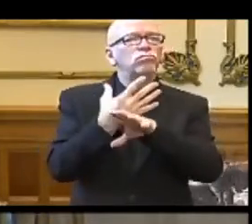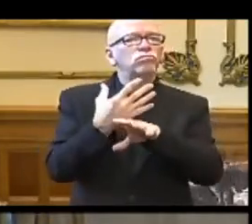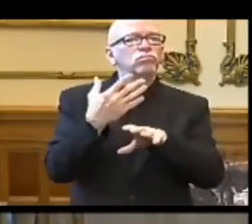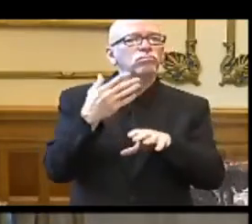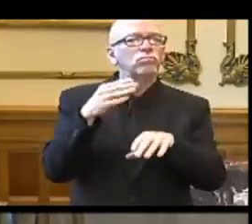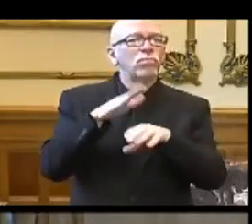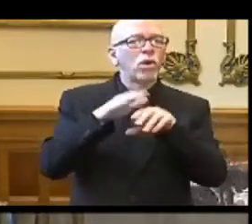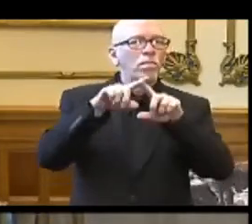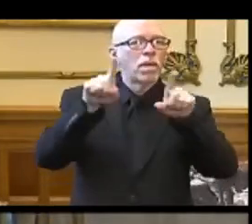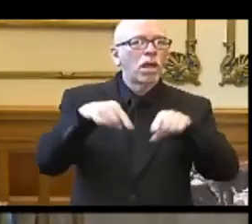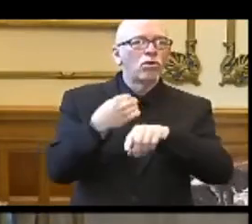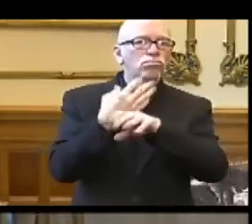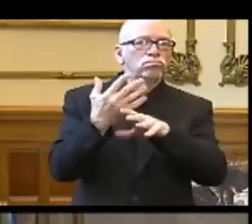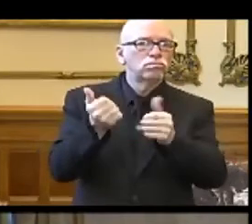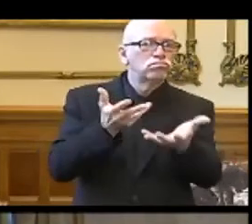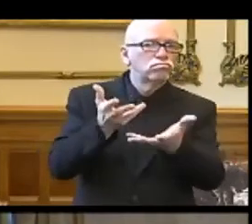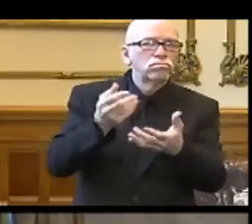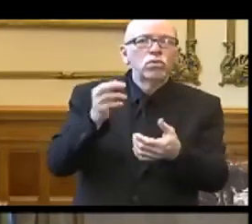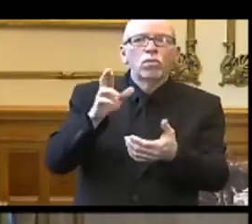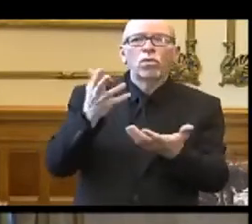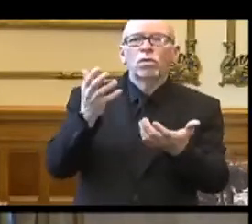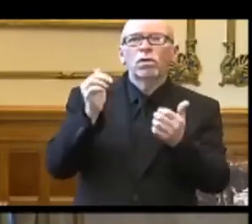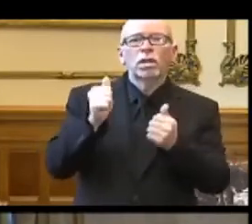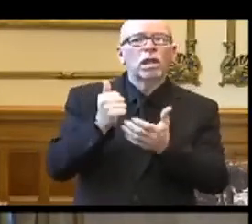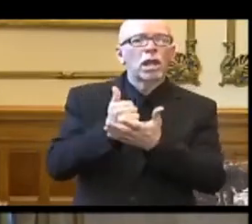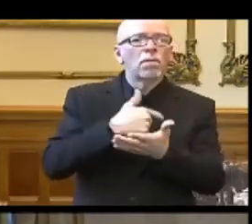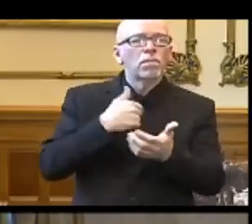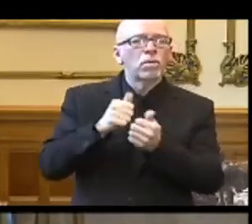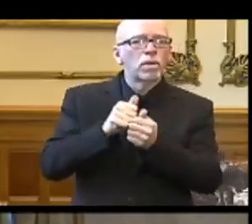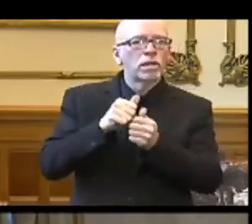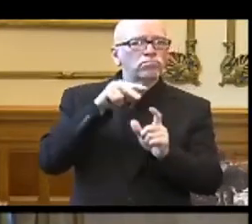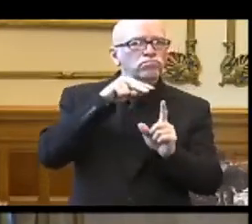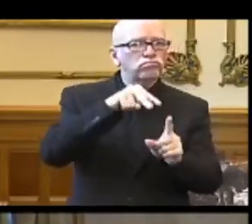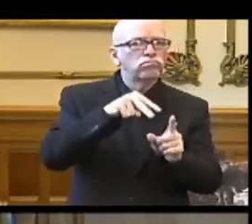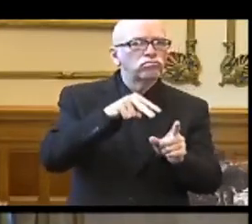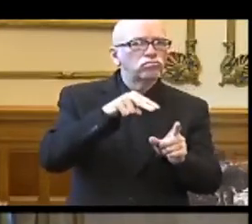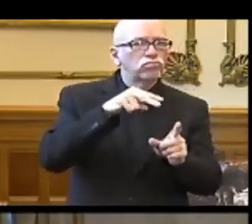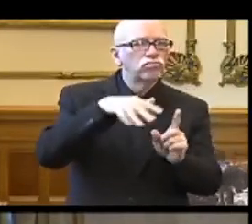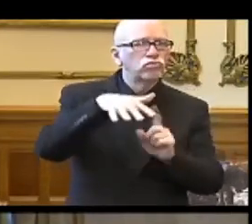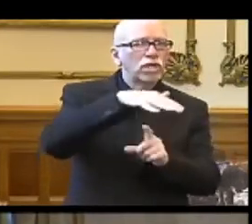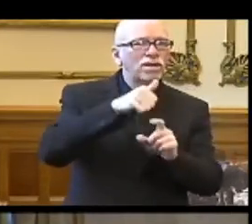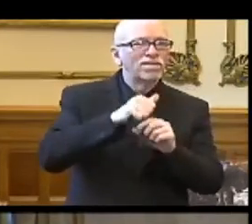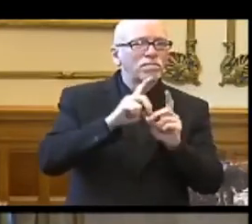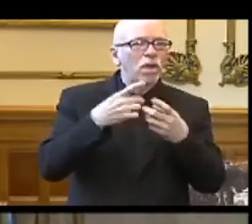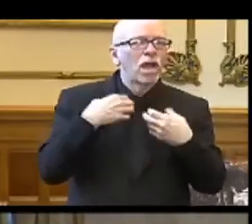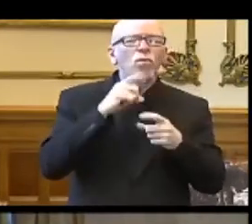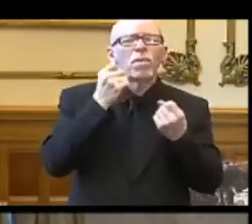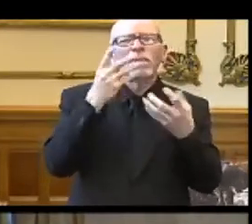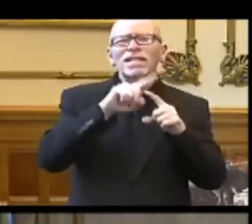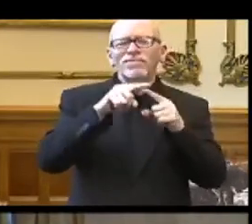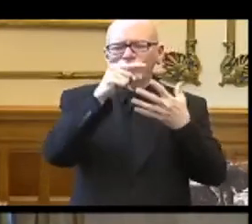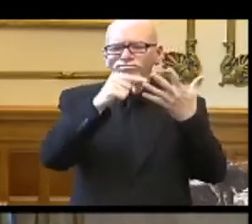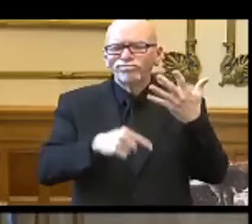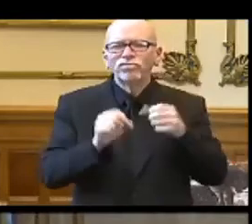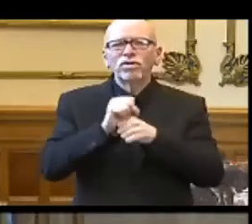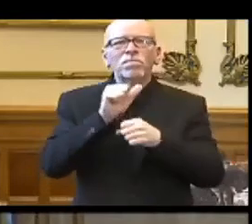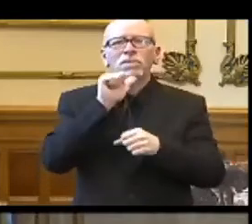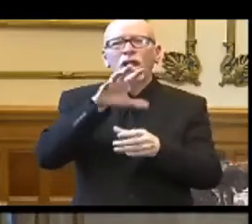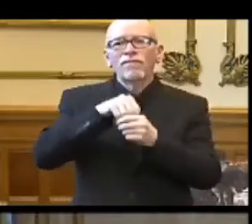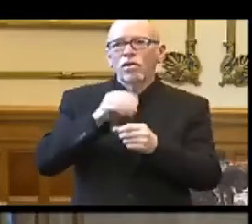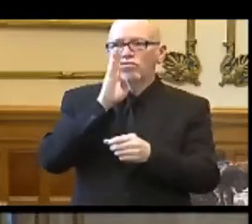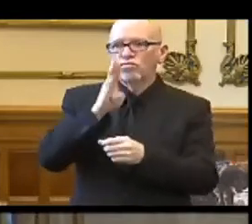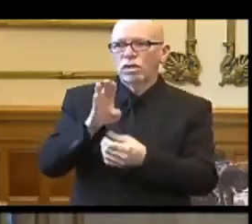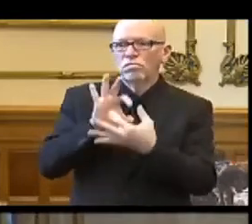a monitor. It could be actually helping us with contact tracing through the State Department of Health. There are a lot of different jobs that don't involve